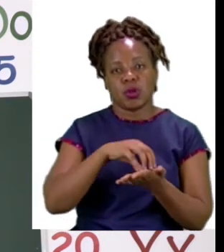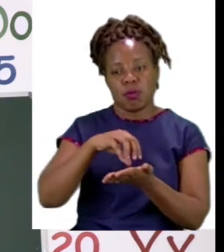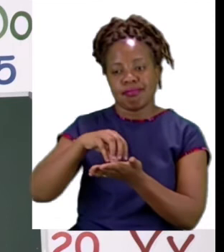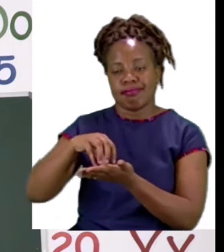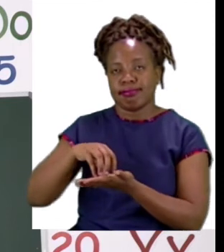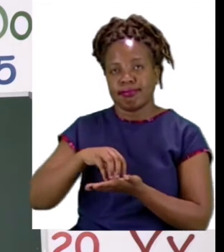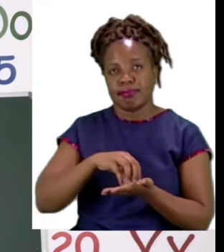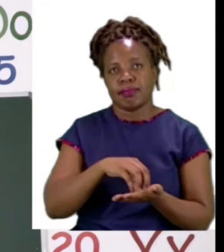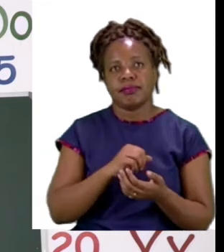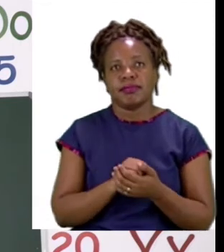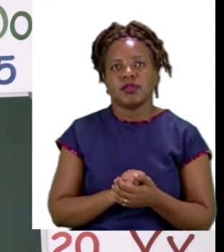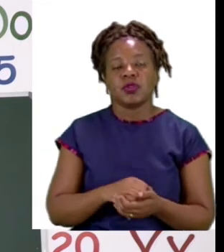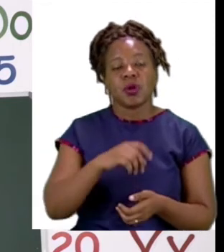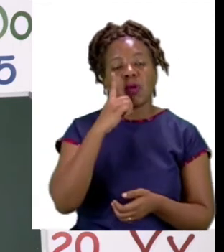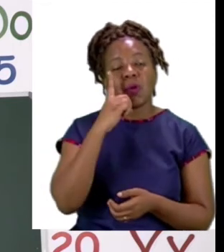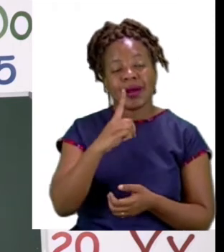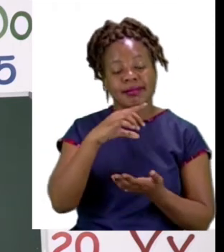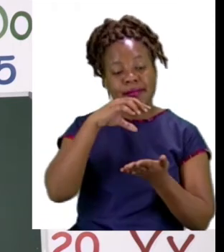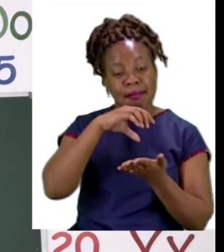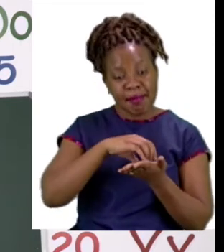see with our eyes is 20.